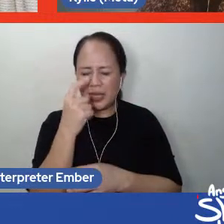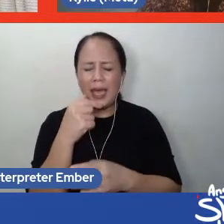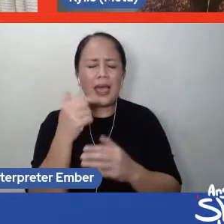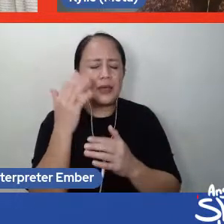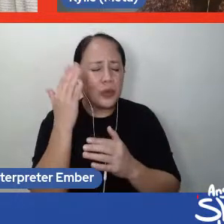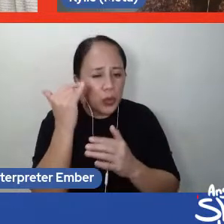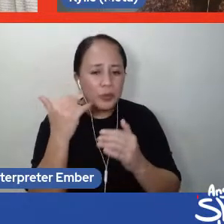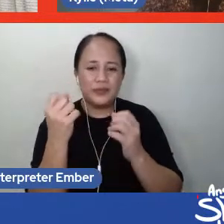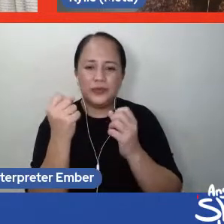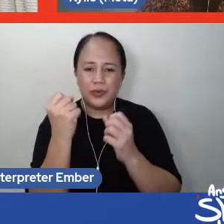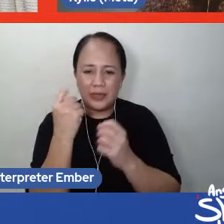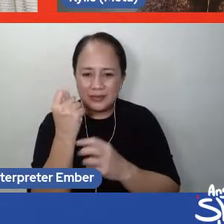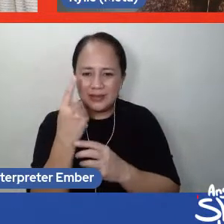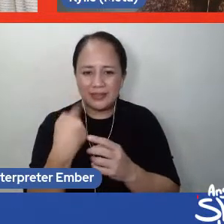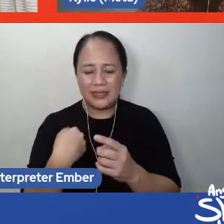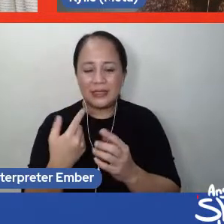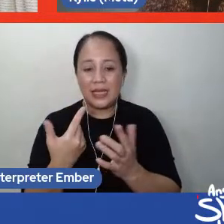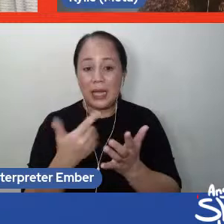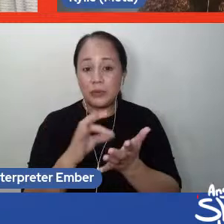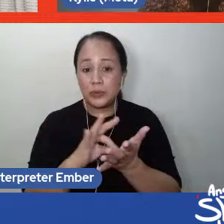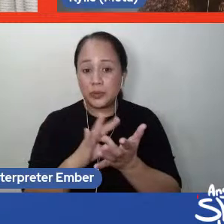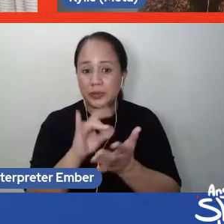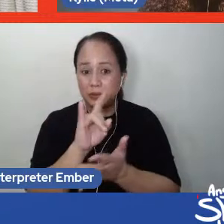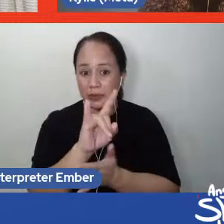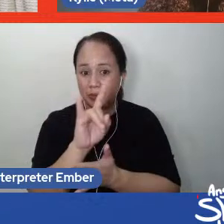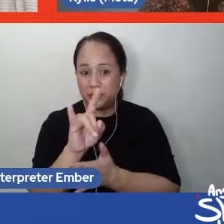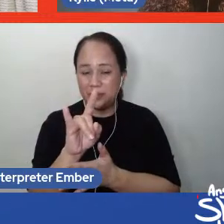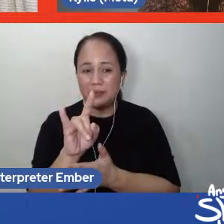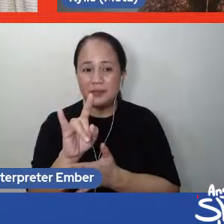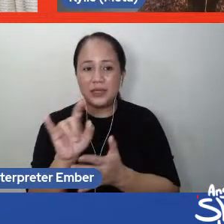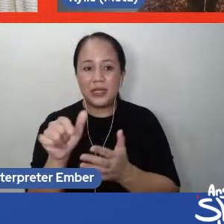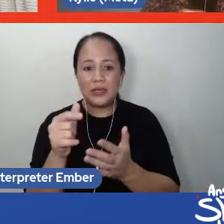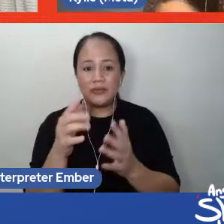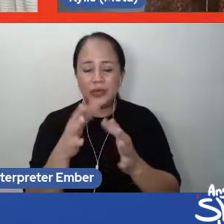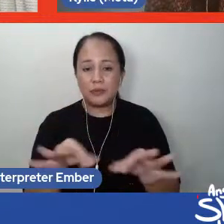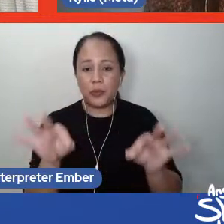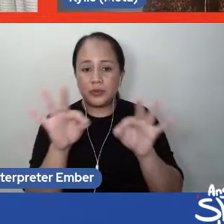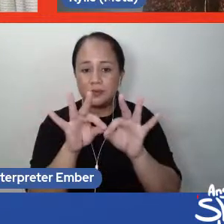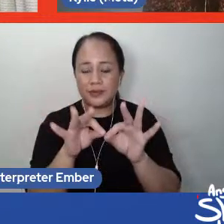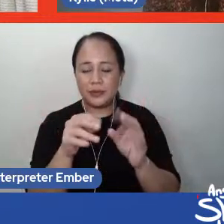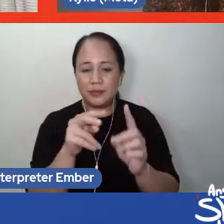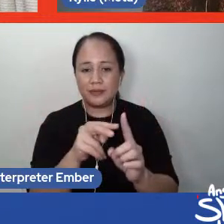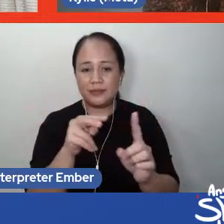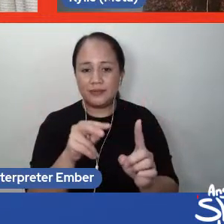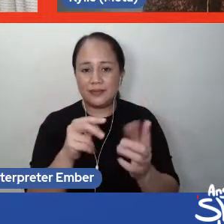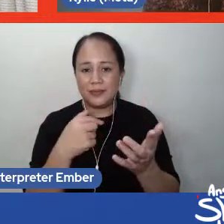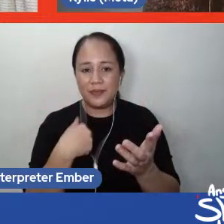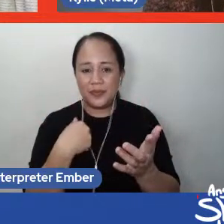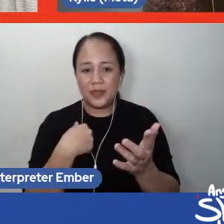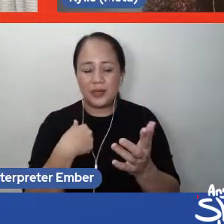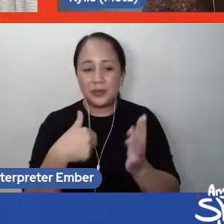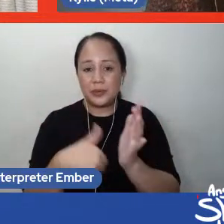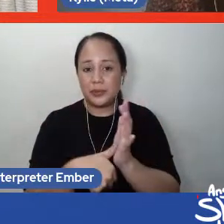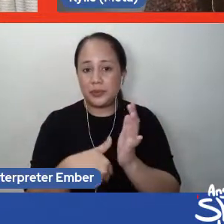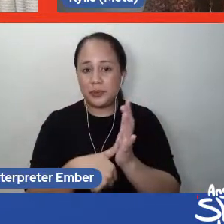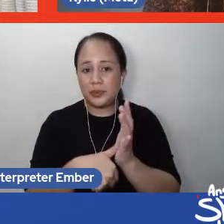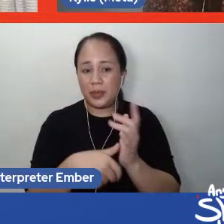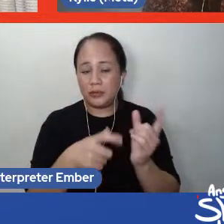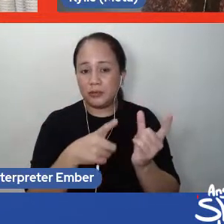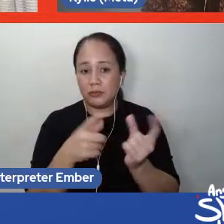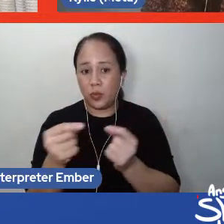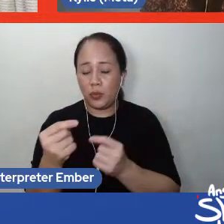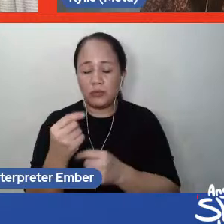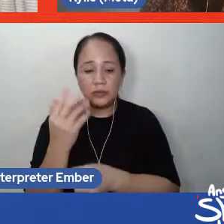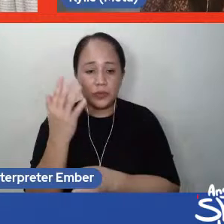all understand that how campaign finance, is a very important aspect of electoral exercise, because it